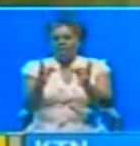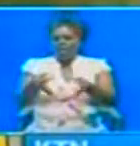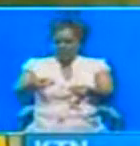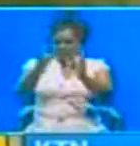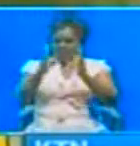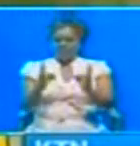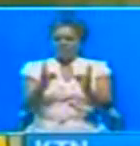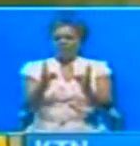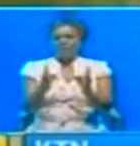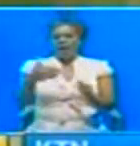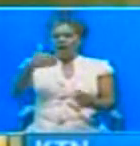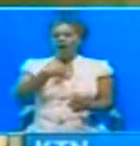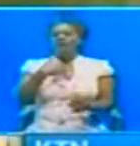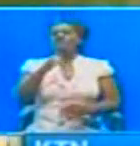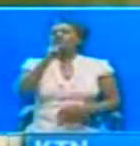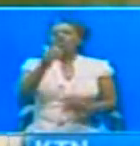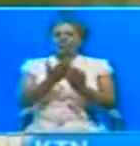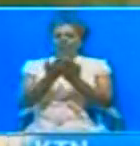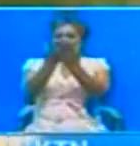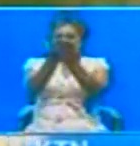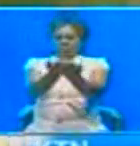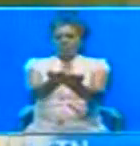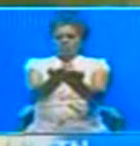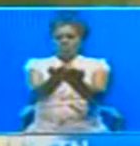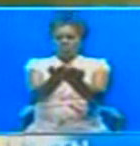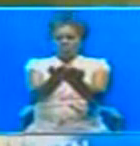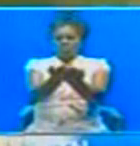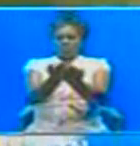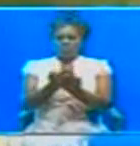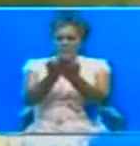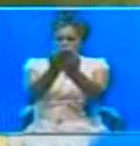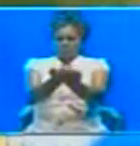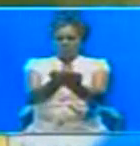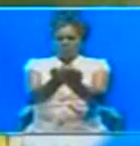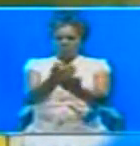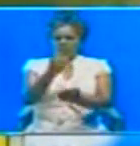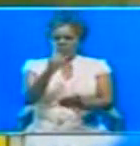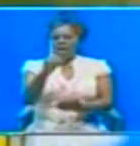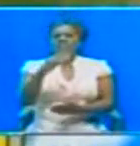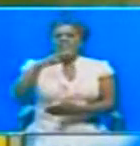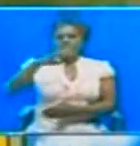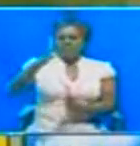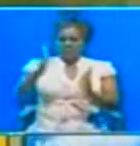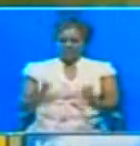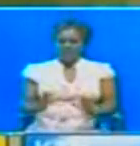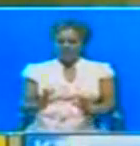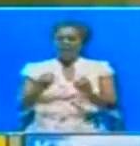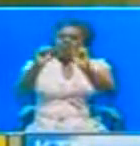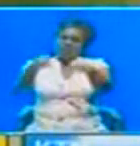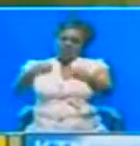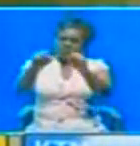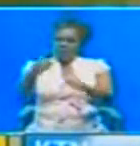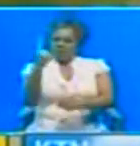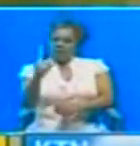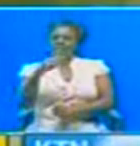formally it has not been tabled, it has not been presented by one speaker. It is possible that